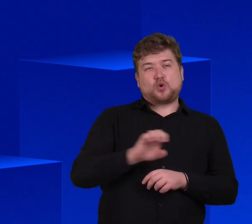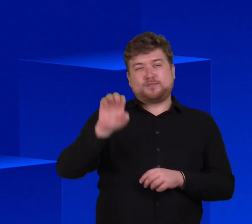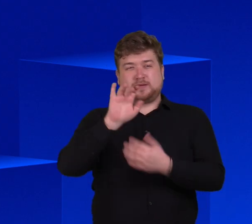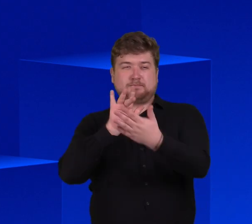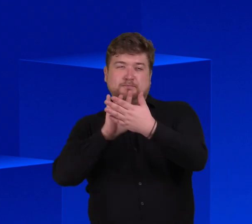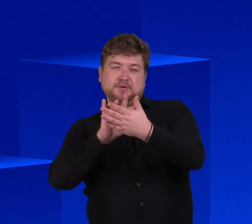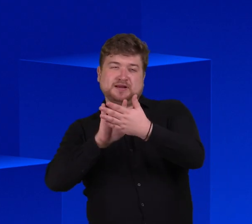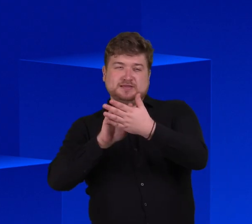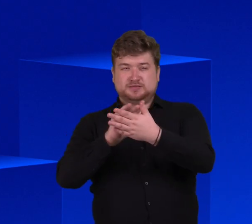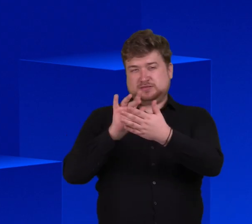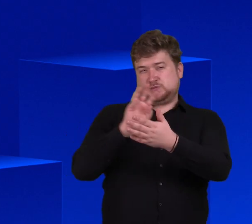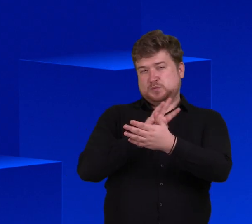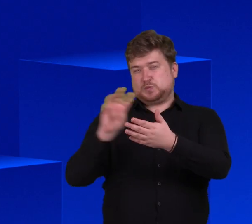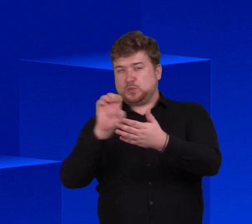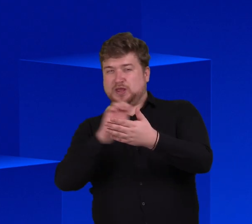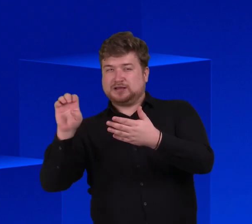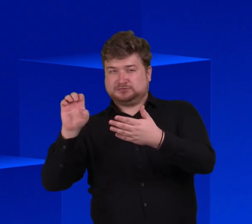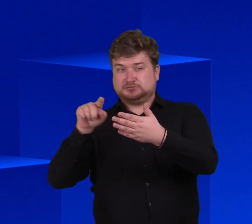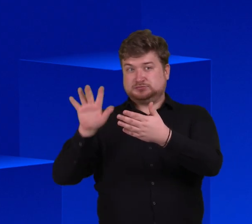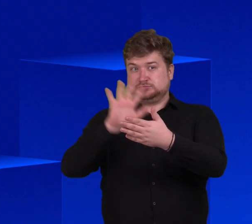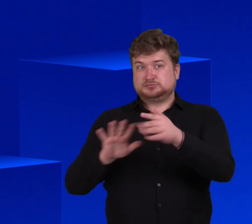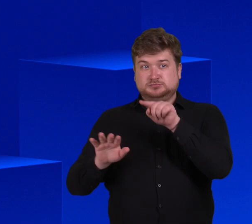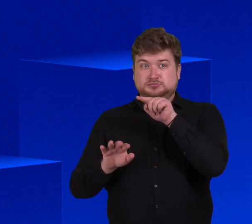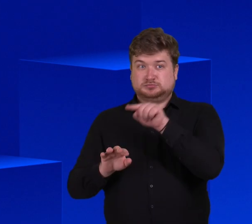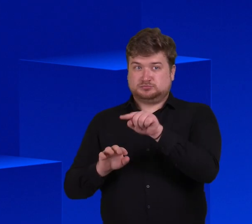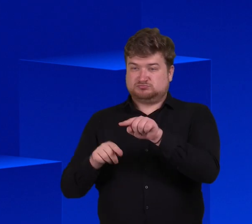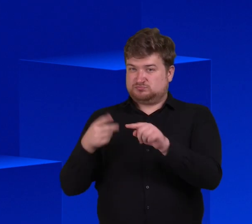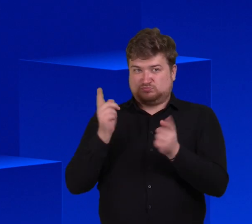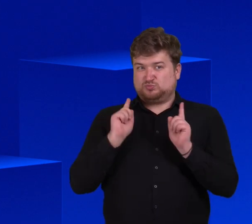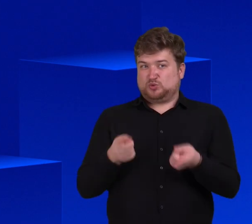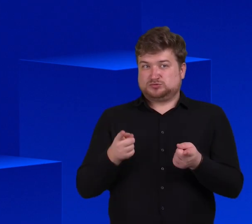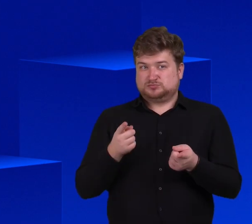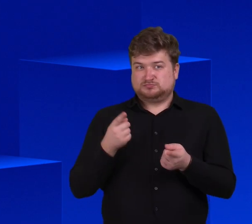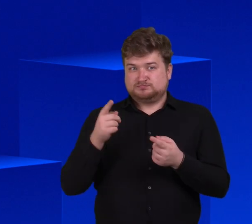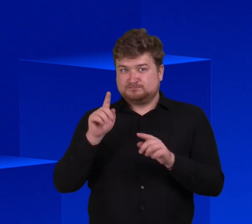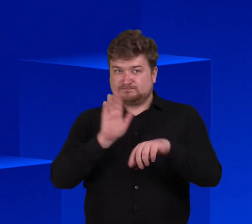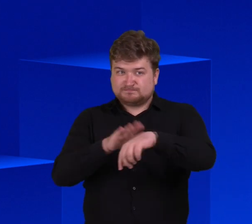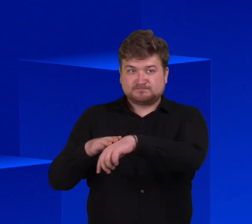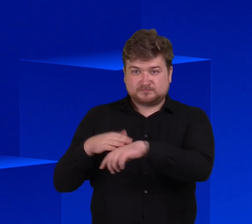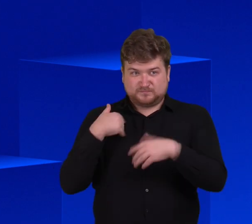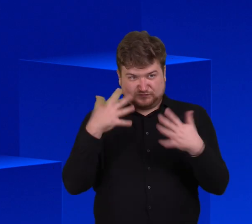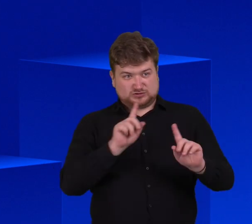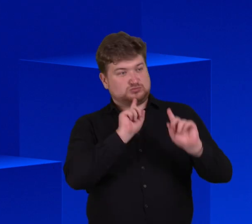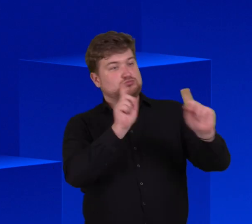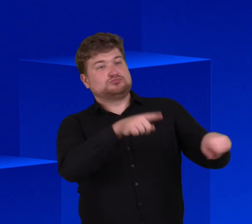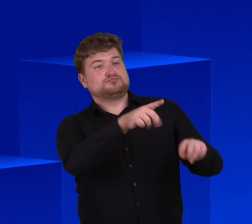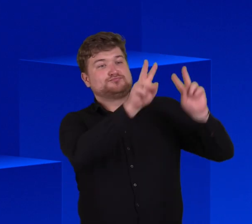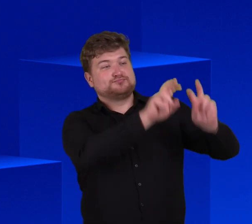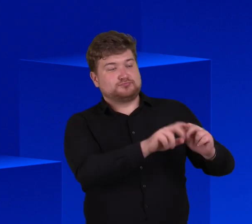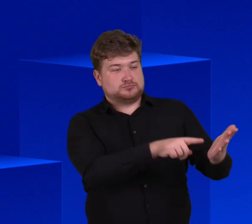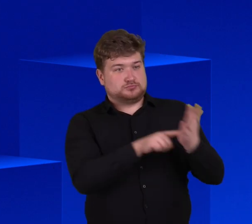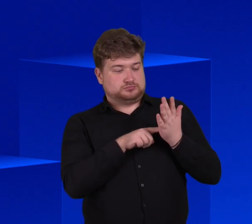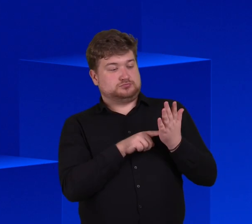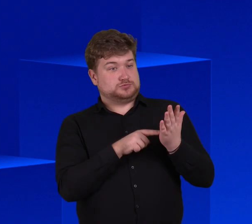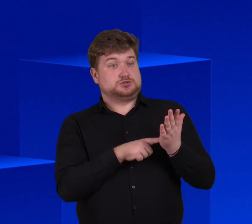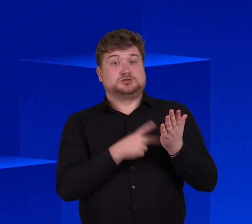researchers we procured, the services of, came up with. So this is the matter of not win-win. This is actually a matter